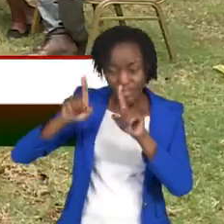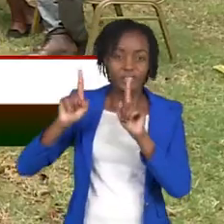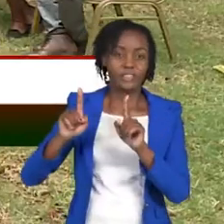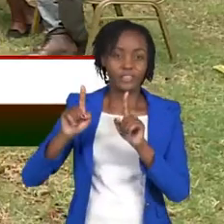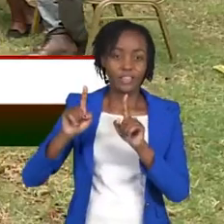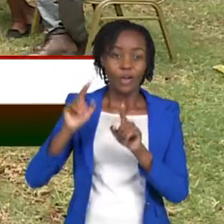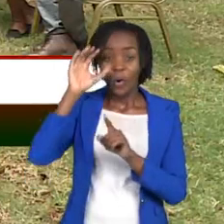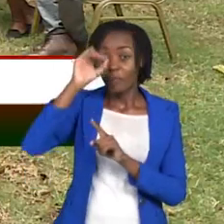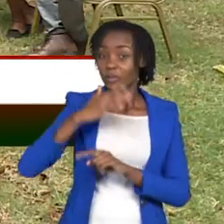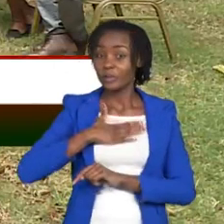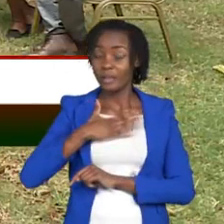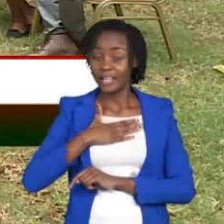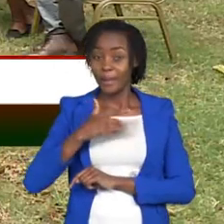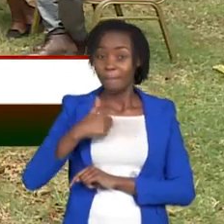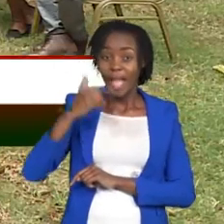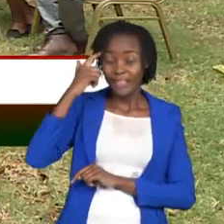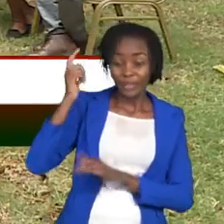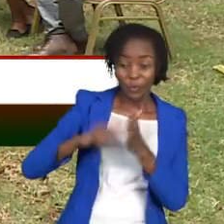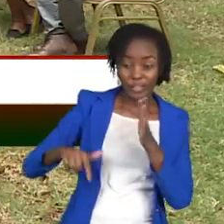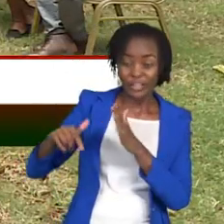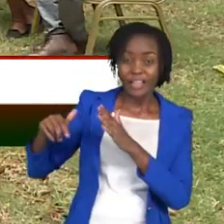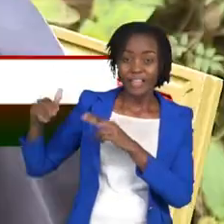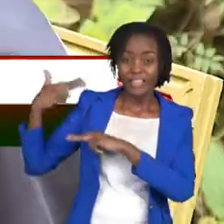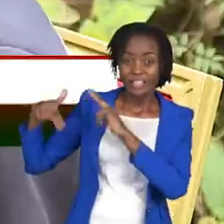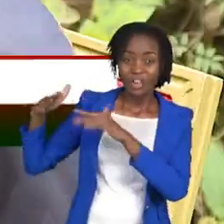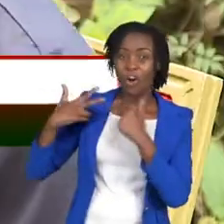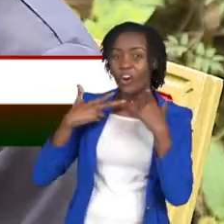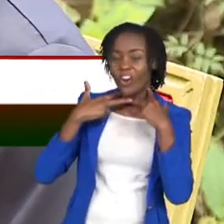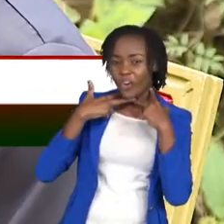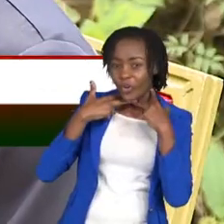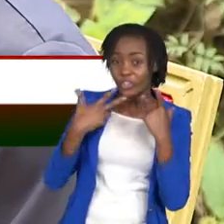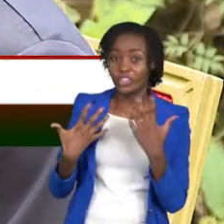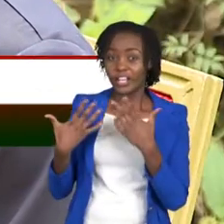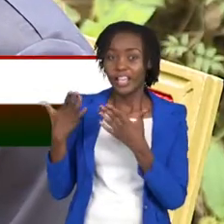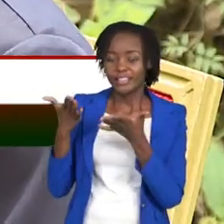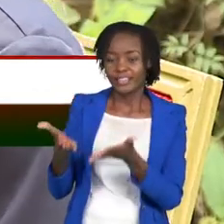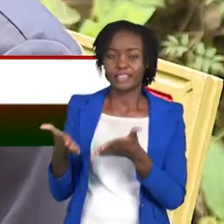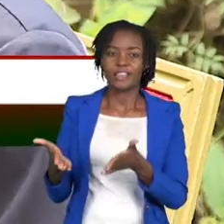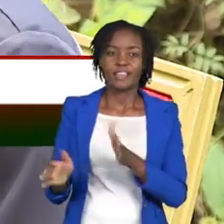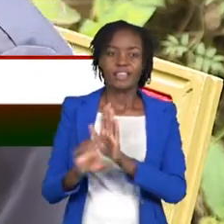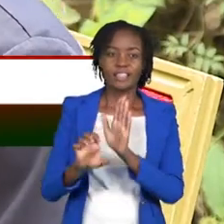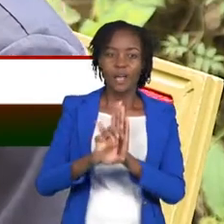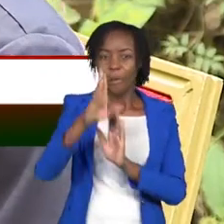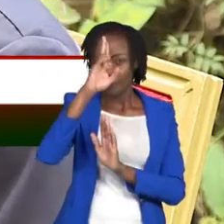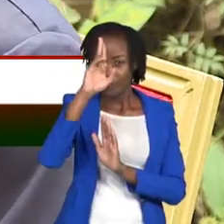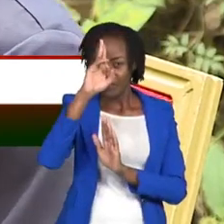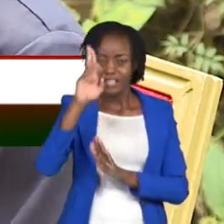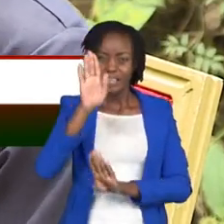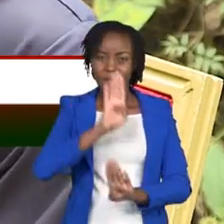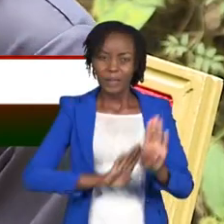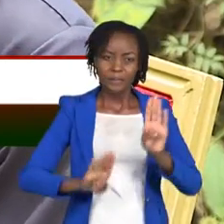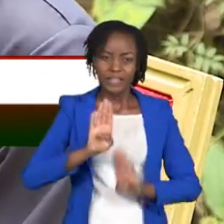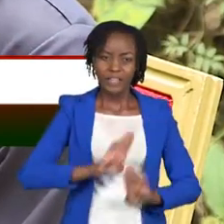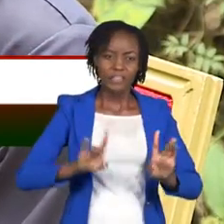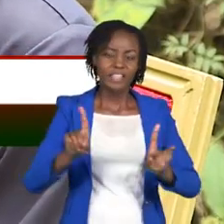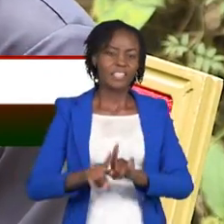opinion, that legacy, the colonial legacy, still persists. It persists in our police system. Our police still behave the same way they behaved when we